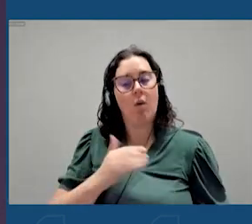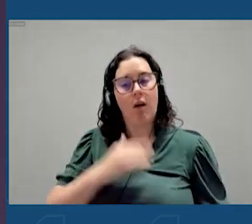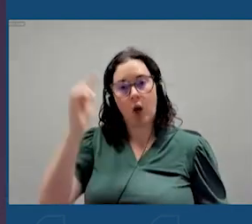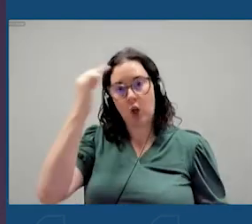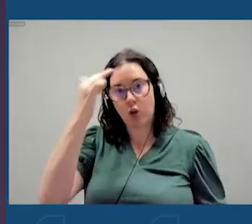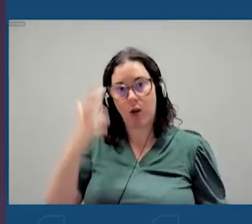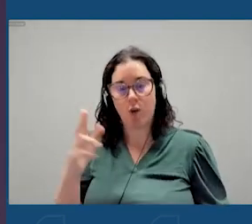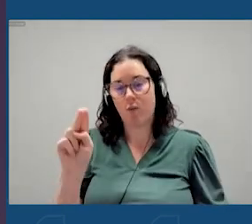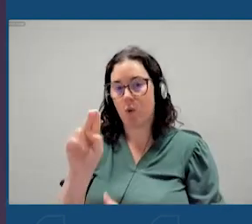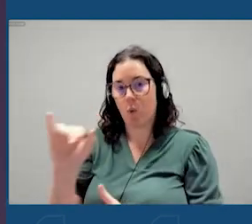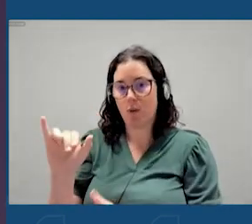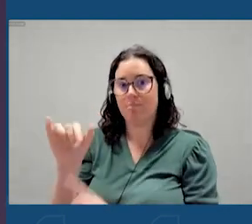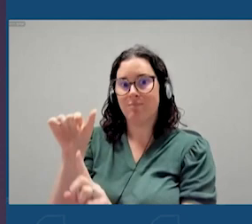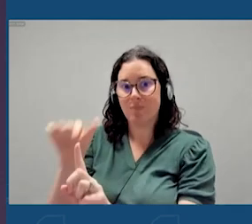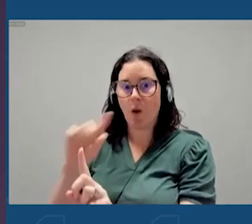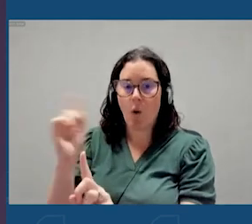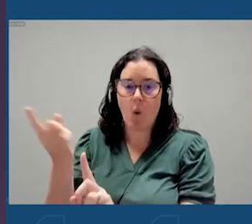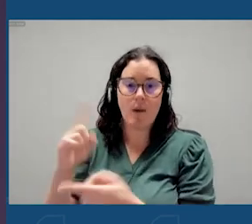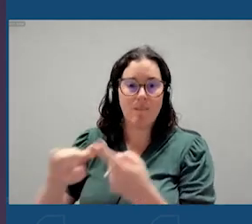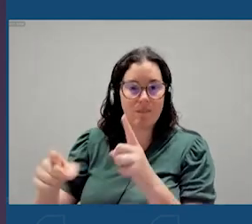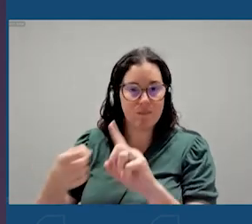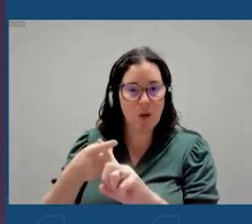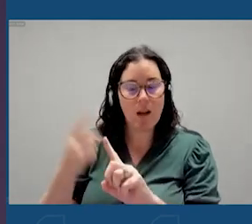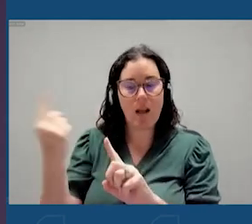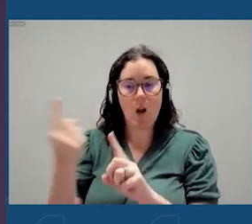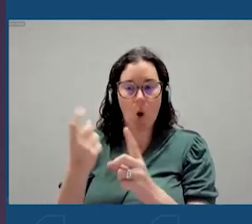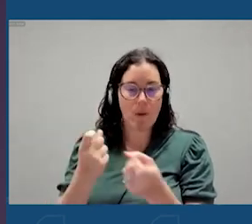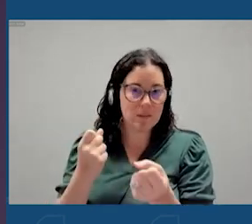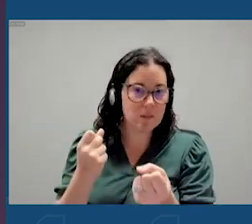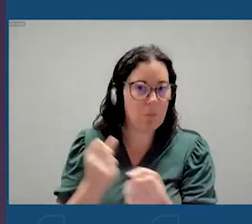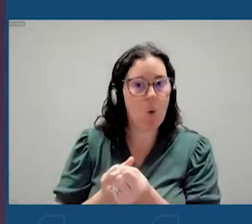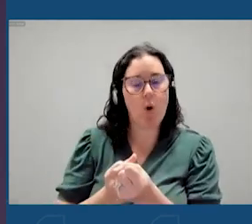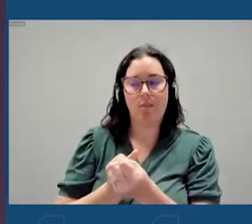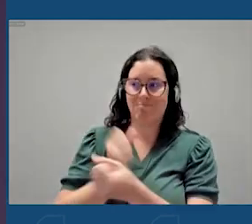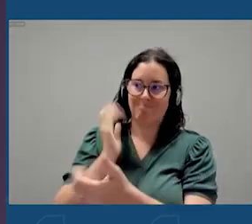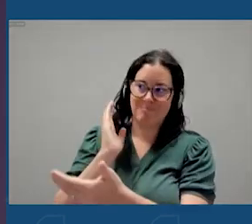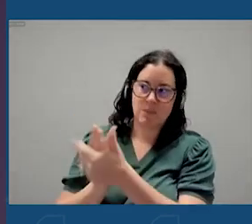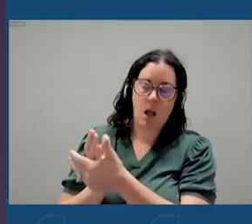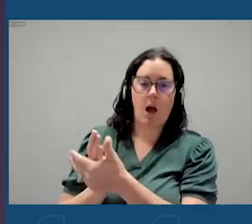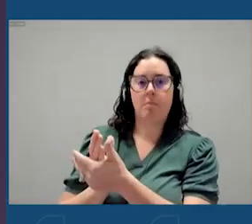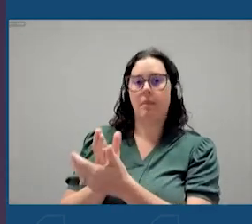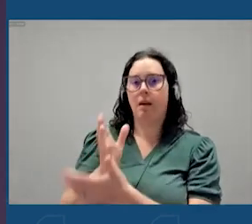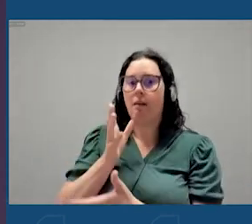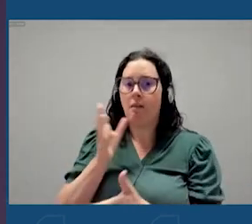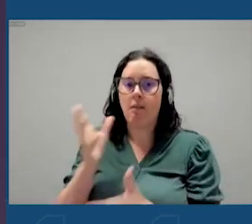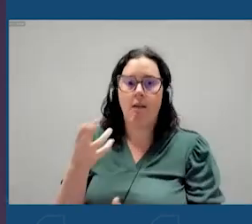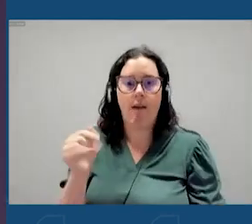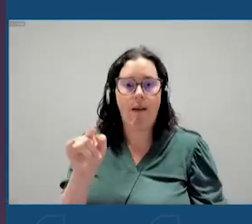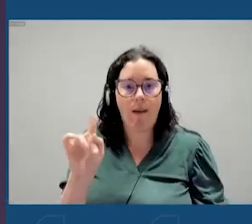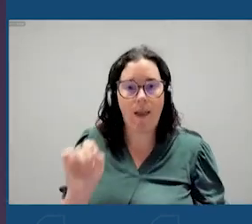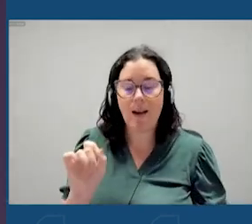friend and has always stood up against hate and takes actions to help mitigate hate.